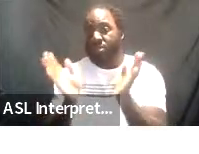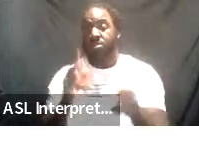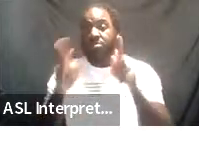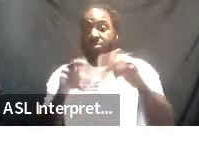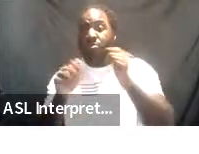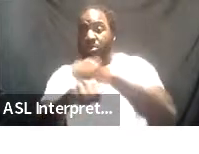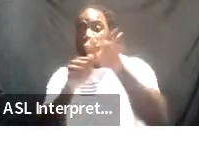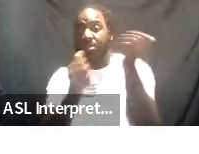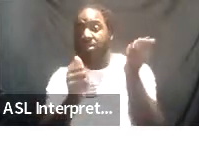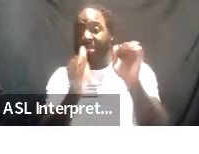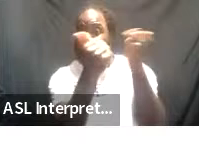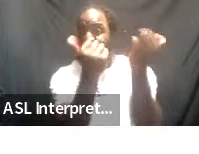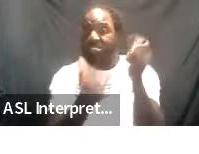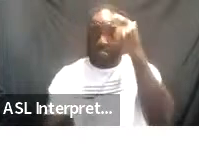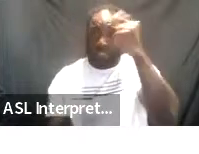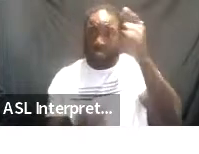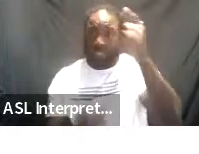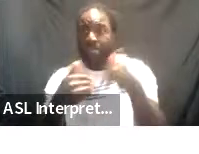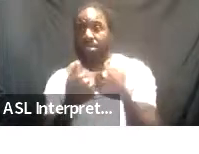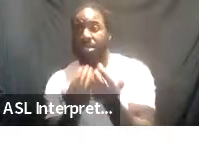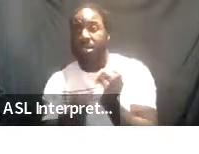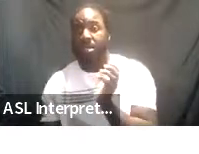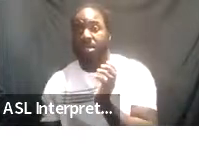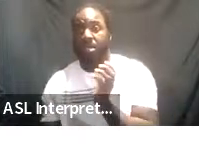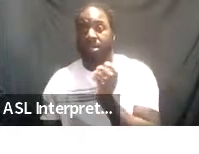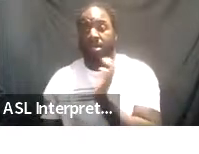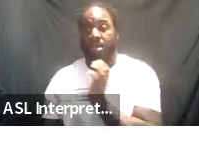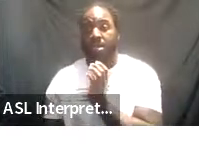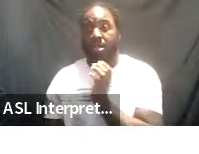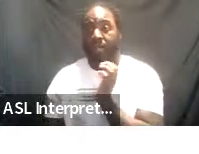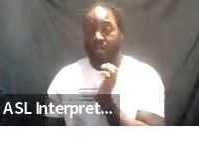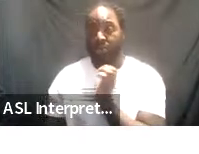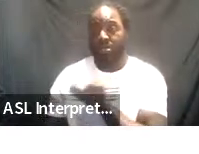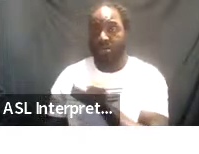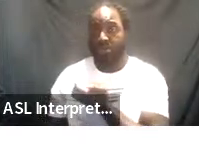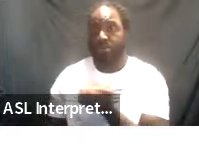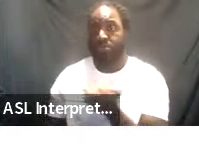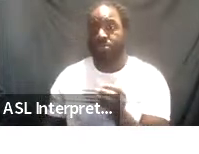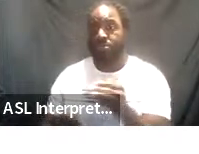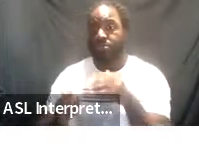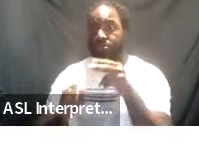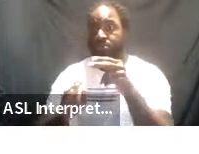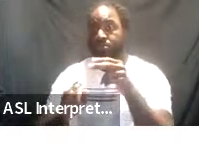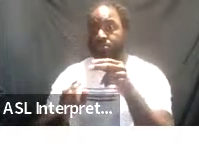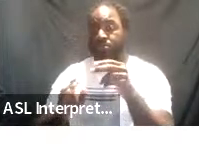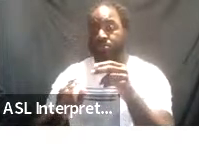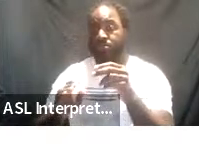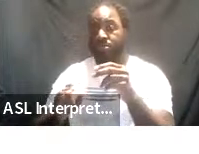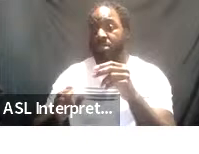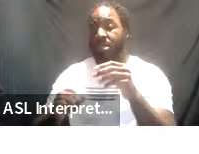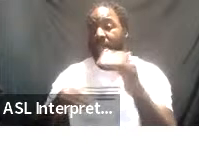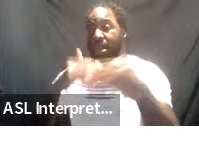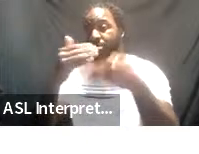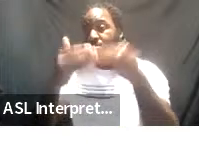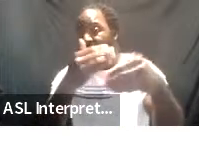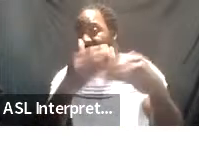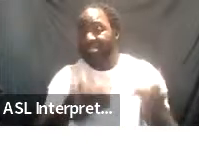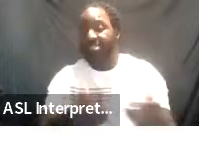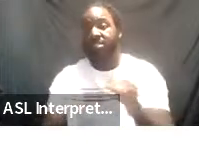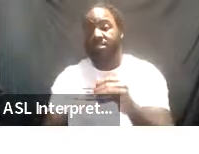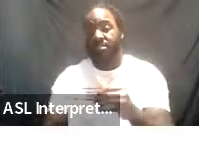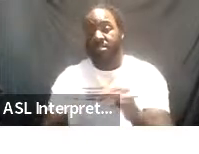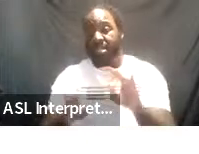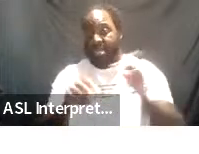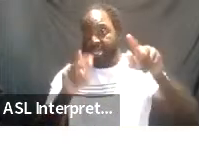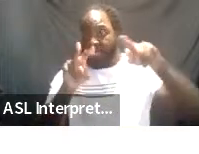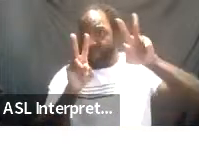think about how our processes are, to evaluate our processes and to